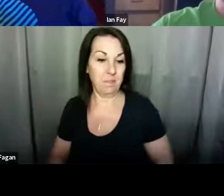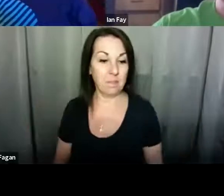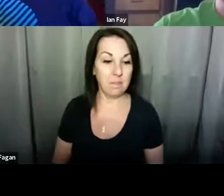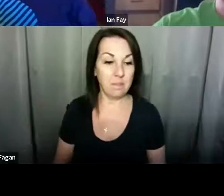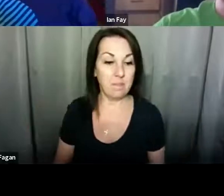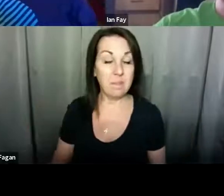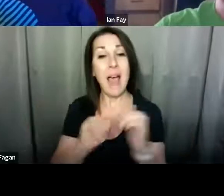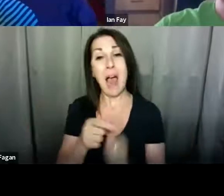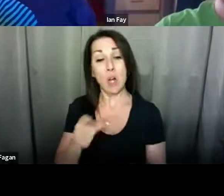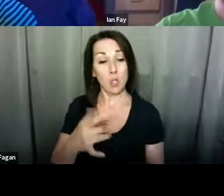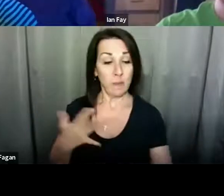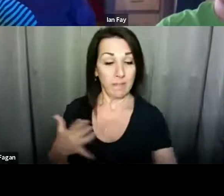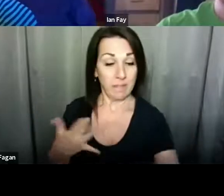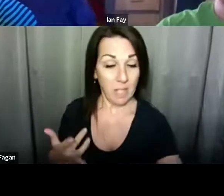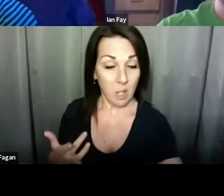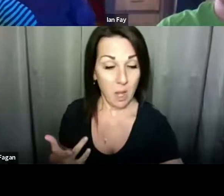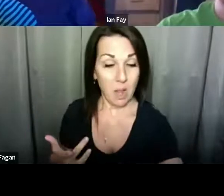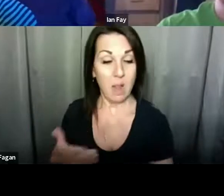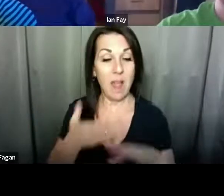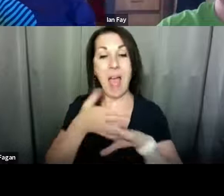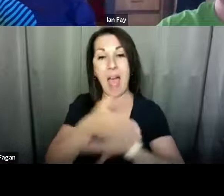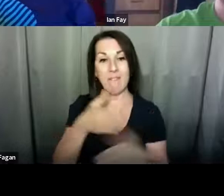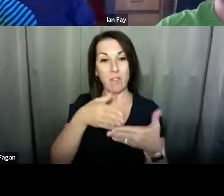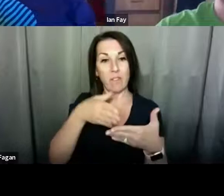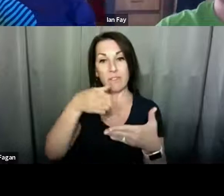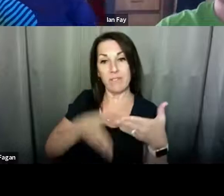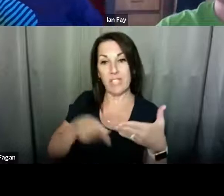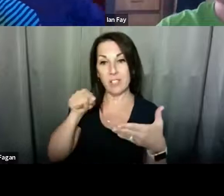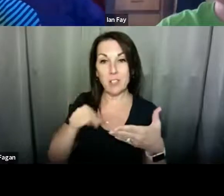how did you feel after completing this project?